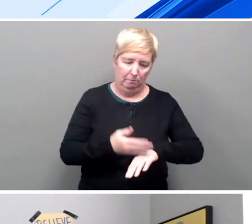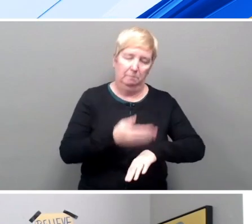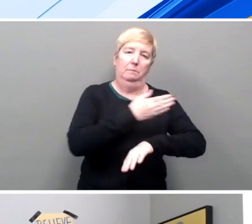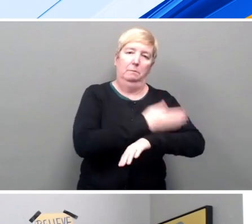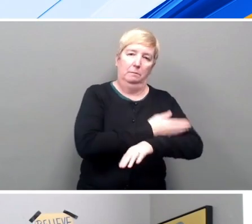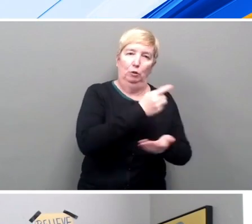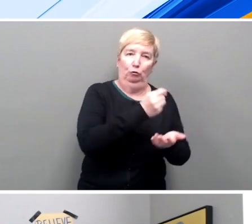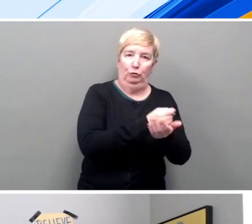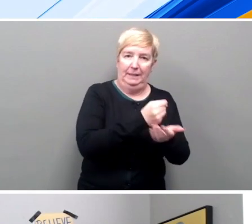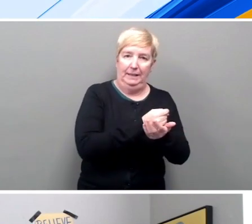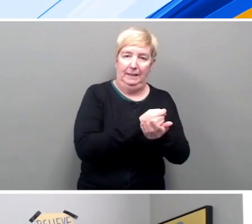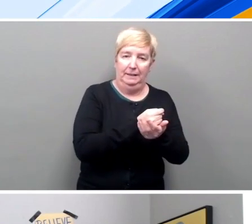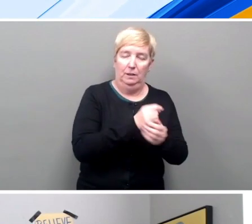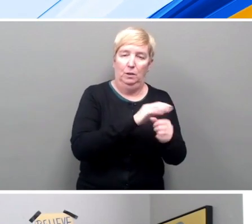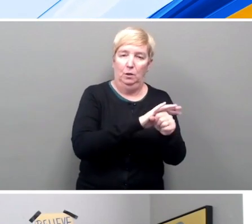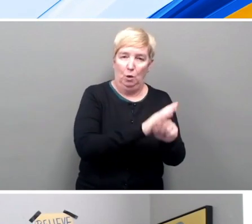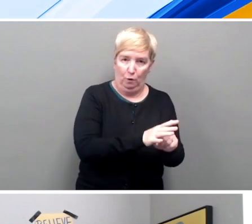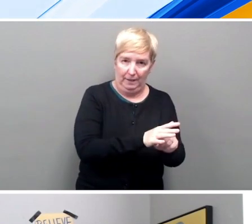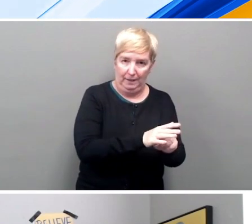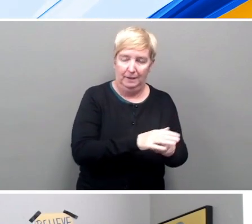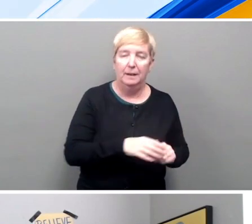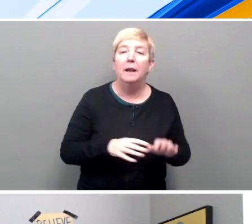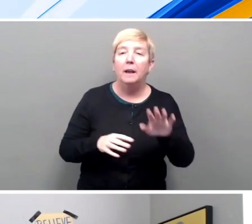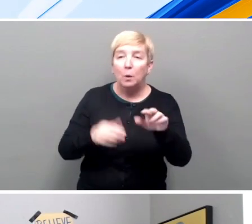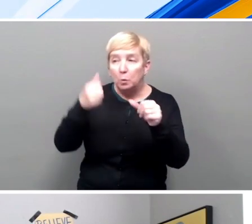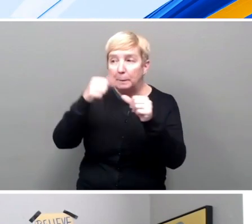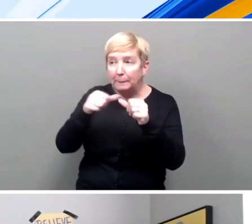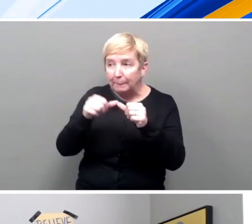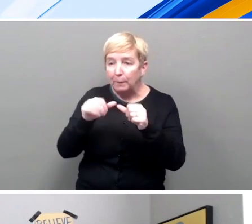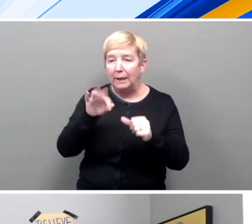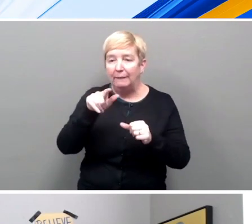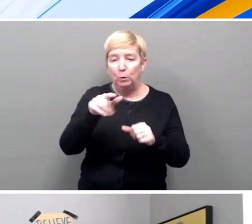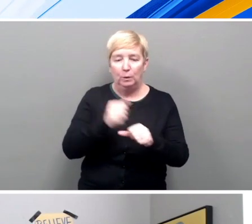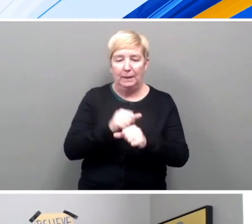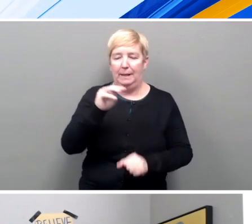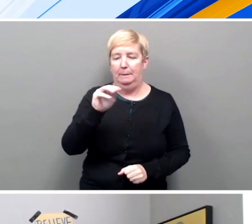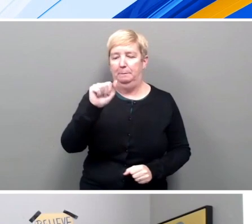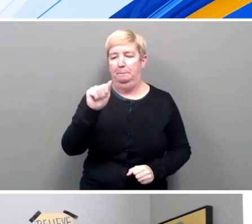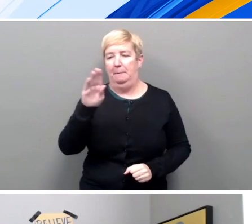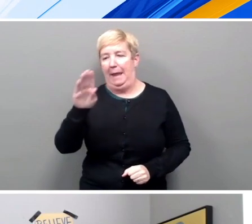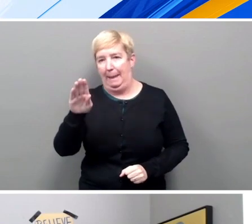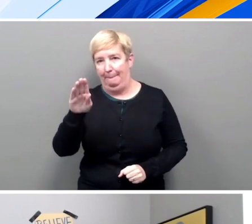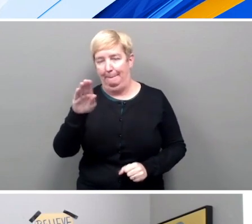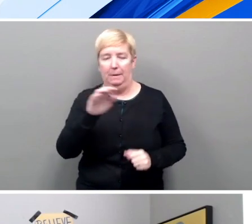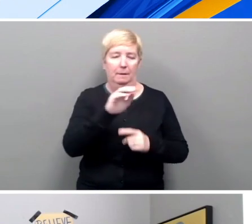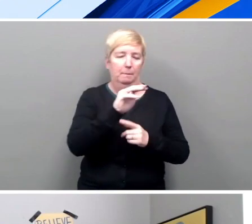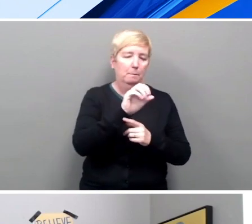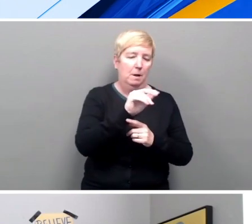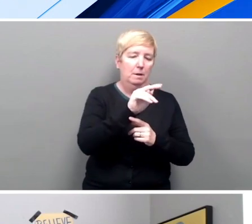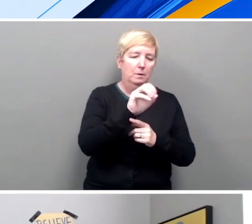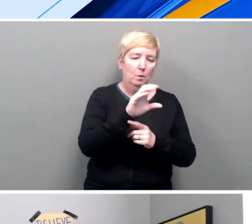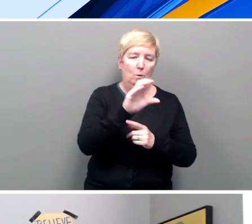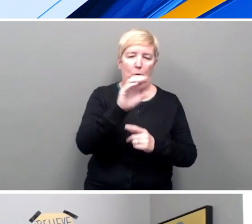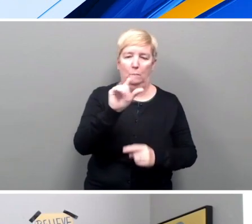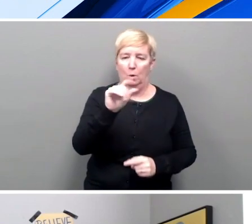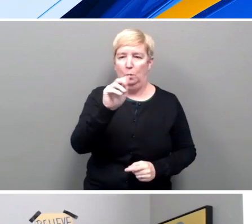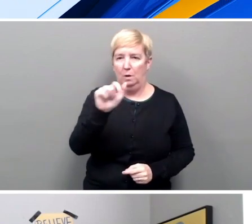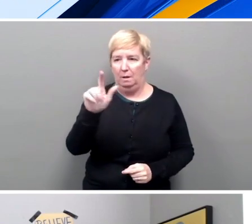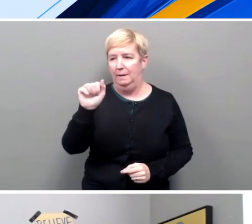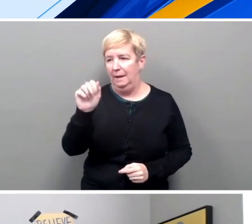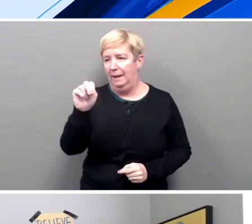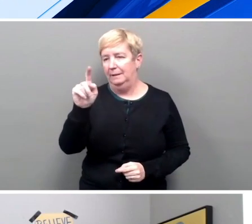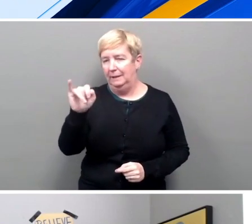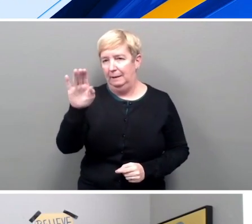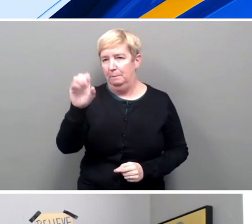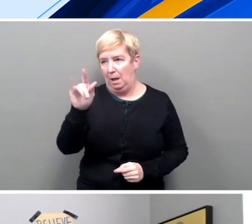I think, remember, if you get MAB, a monoclonal antibody treatment, your chances of